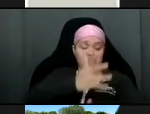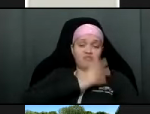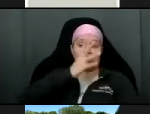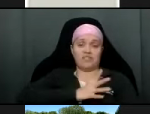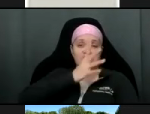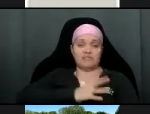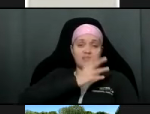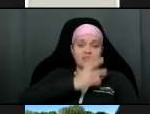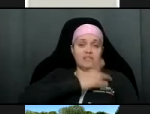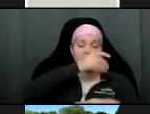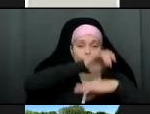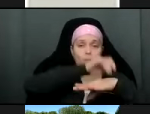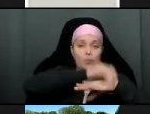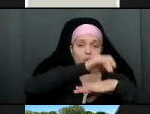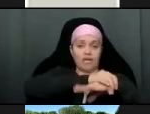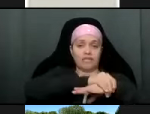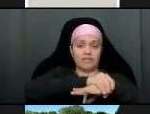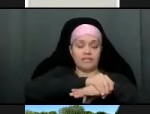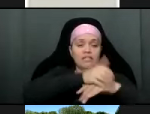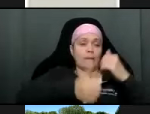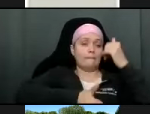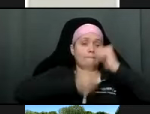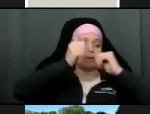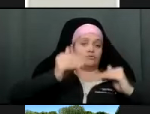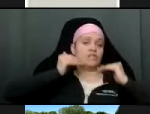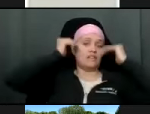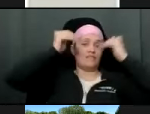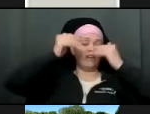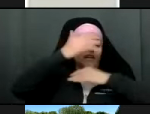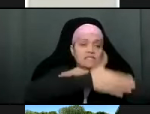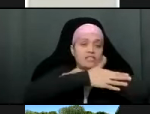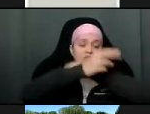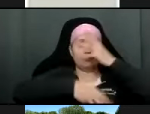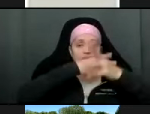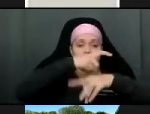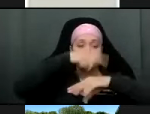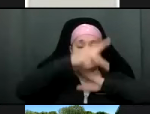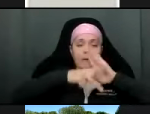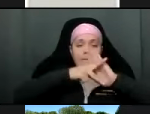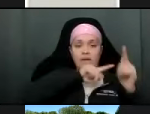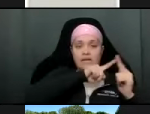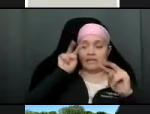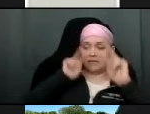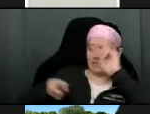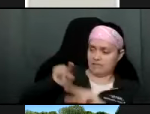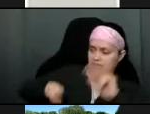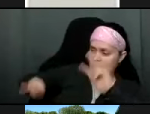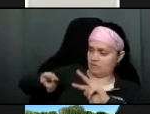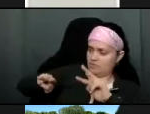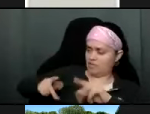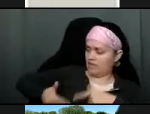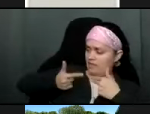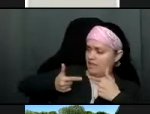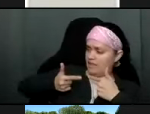from Britain, probably the most advanced country in the world at the time. And then he sees people who just live in